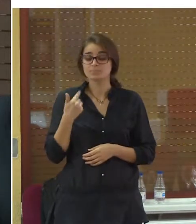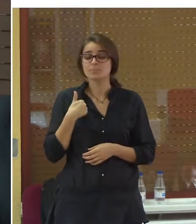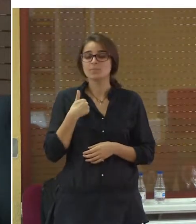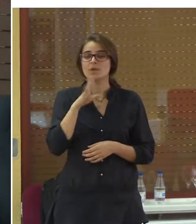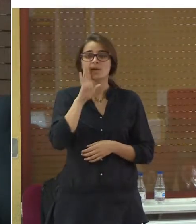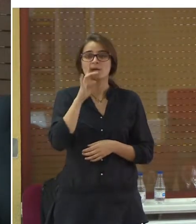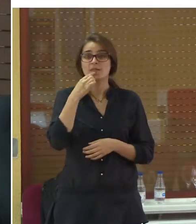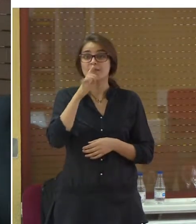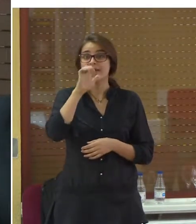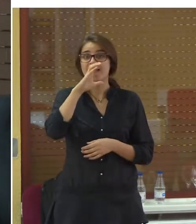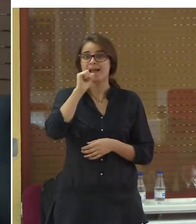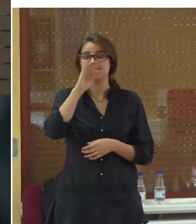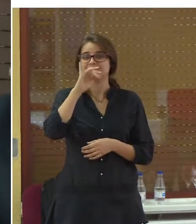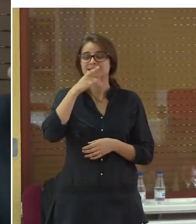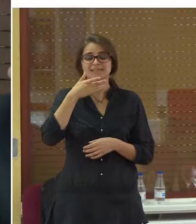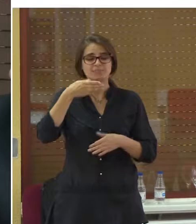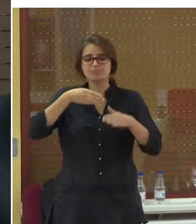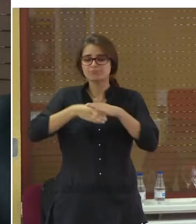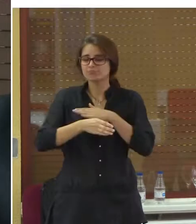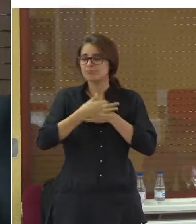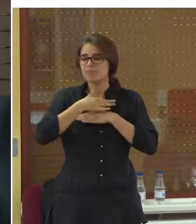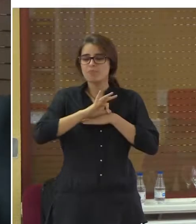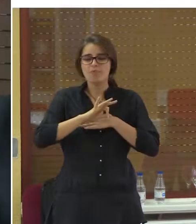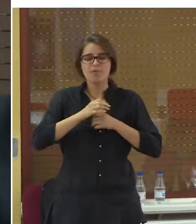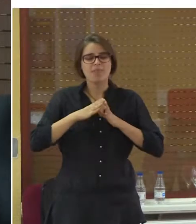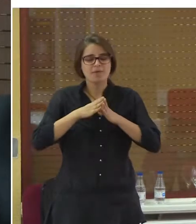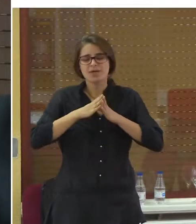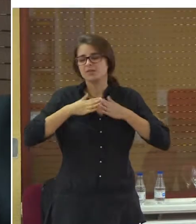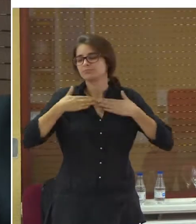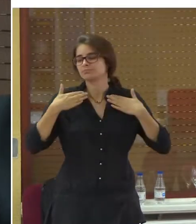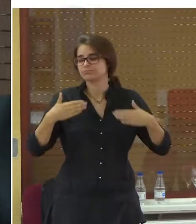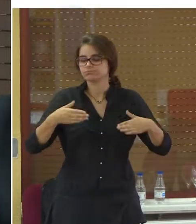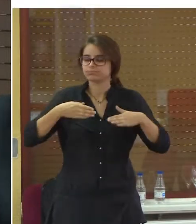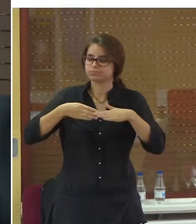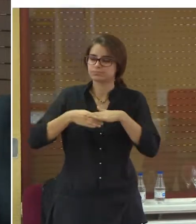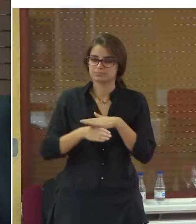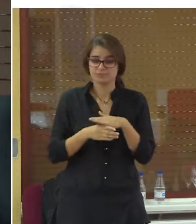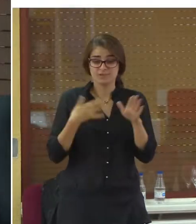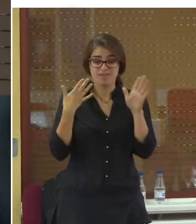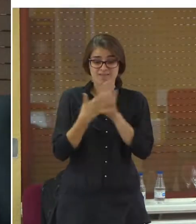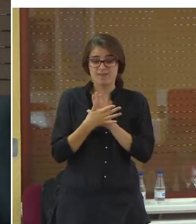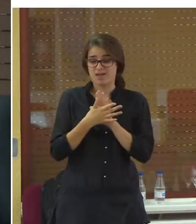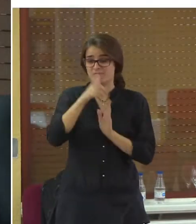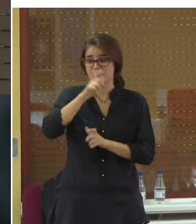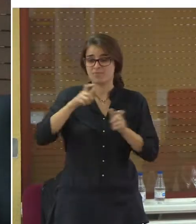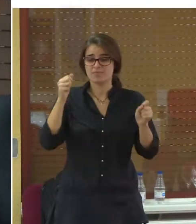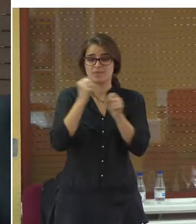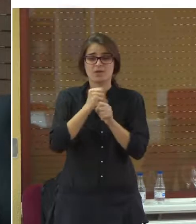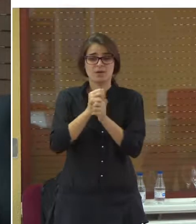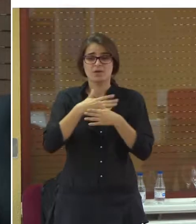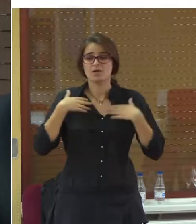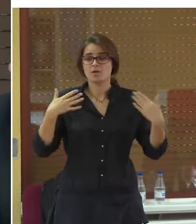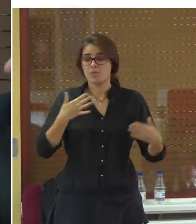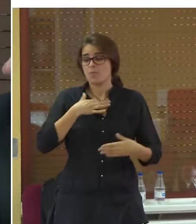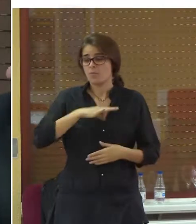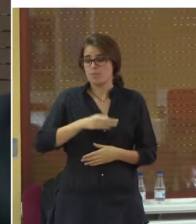You can access ECATIC from any browser. So the tutor can access ECATIC through